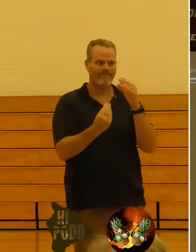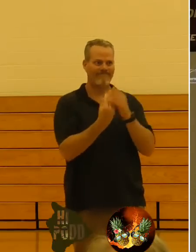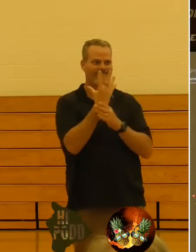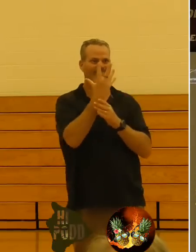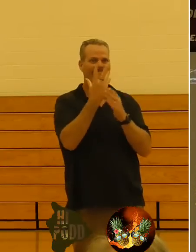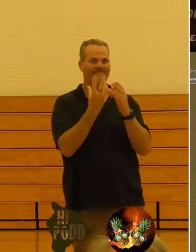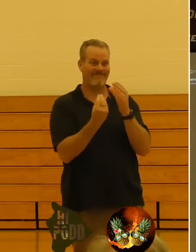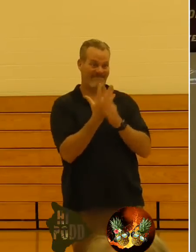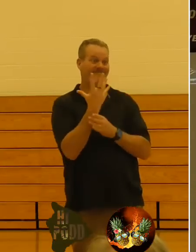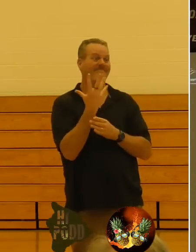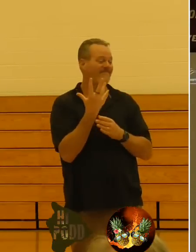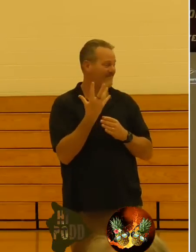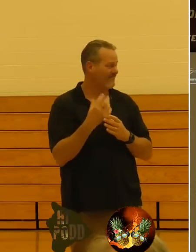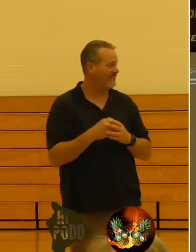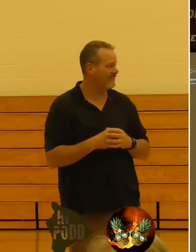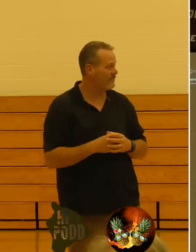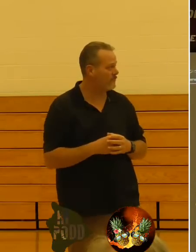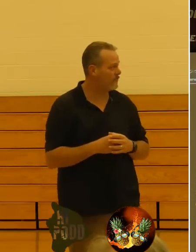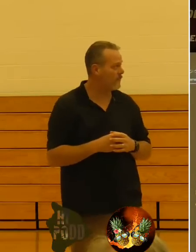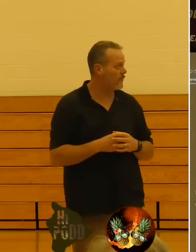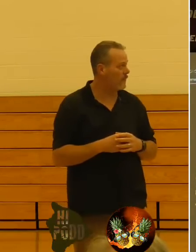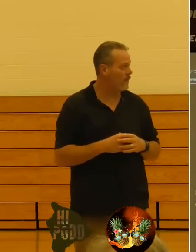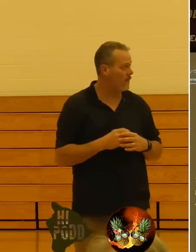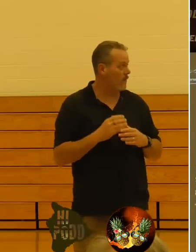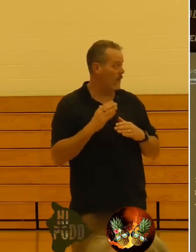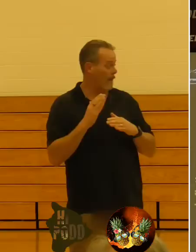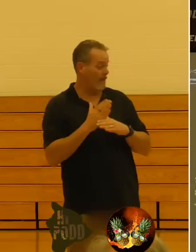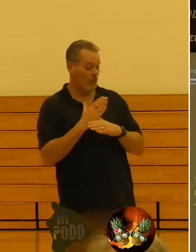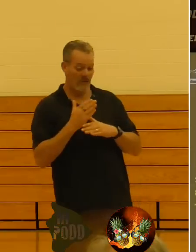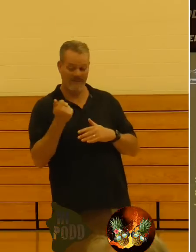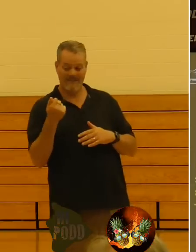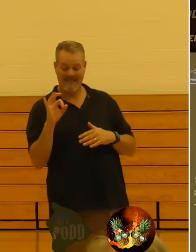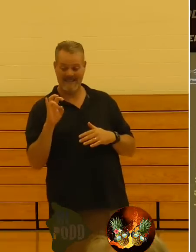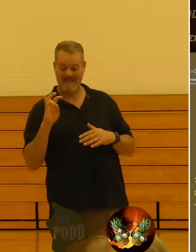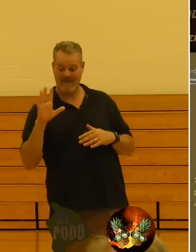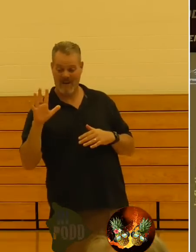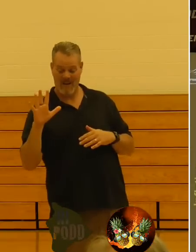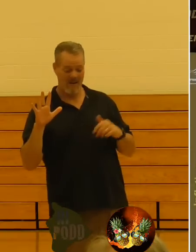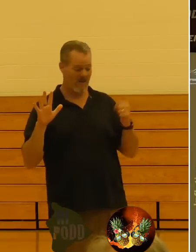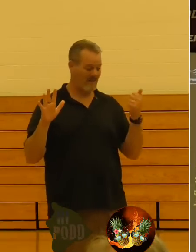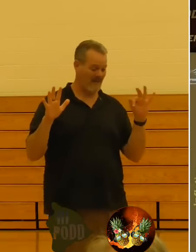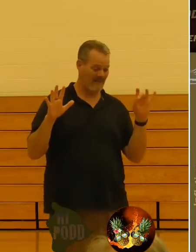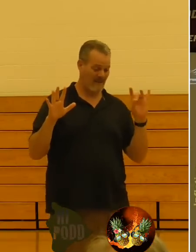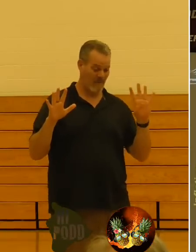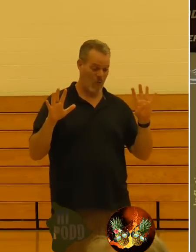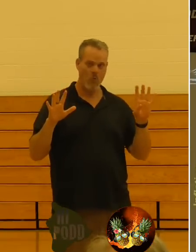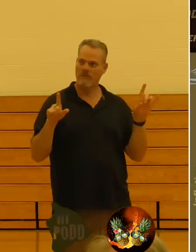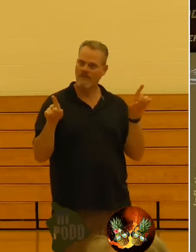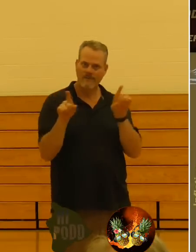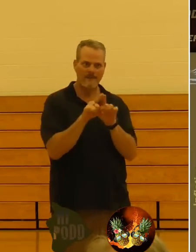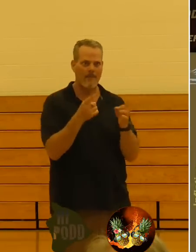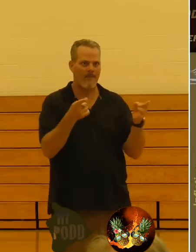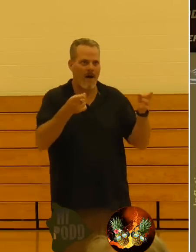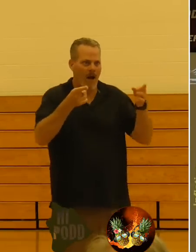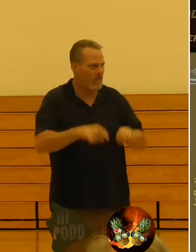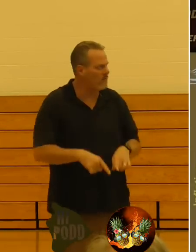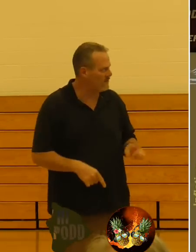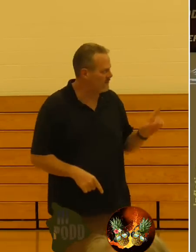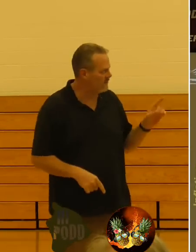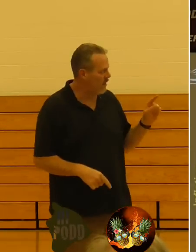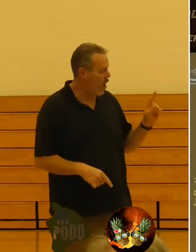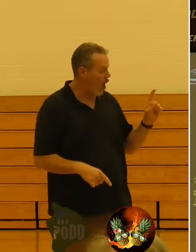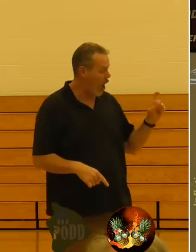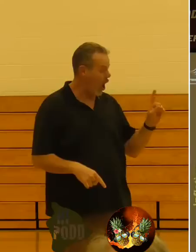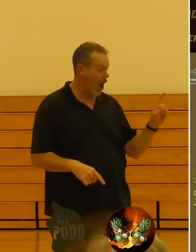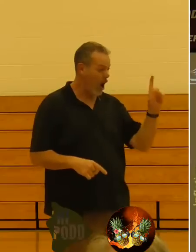And between the 75 and 84 eruption, we also had extension across the caldera. And then as